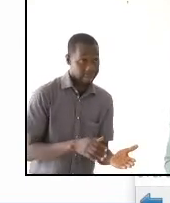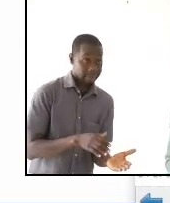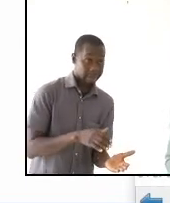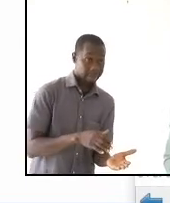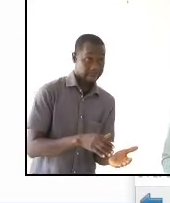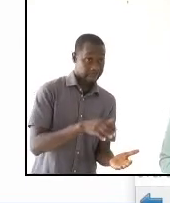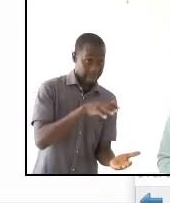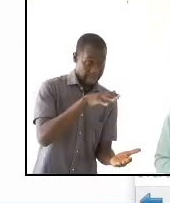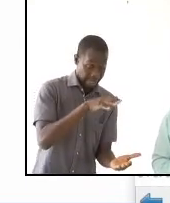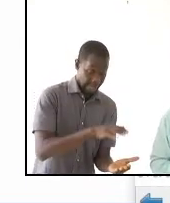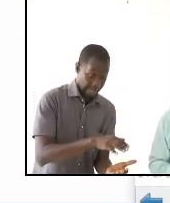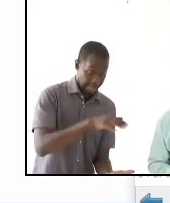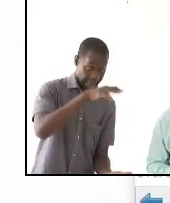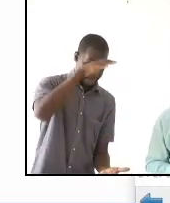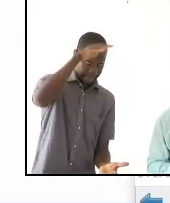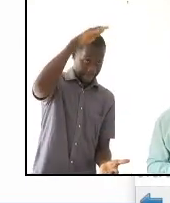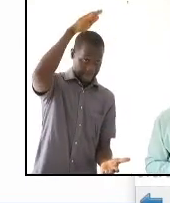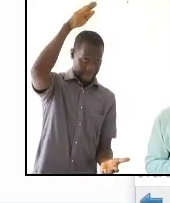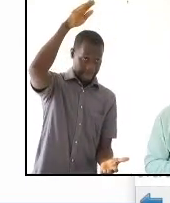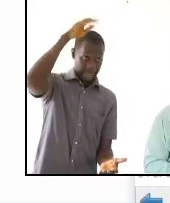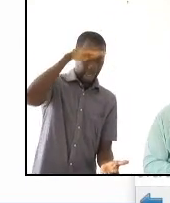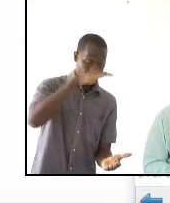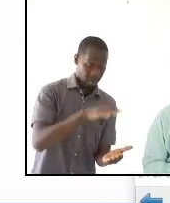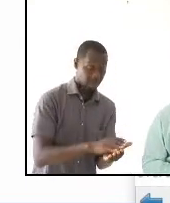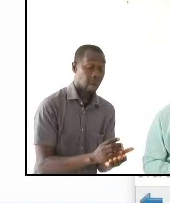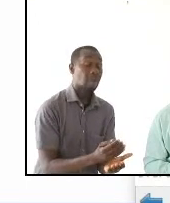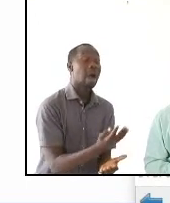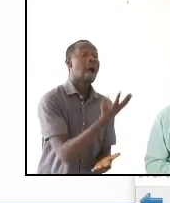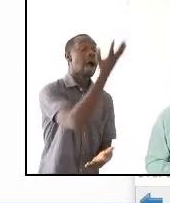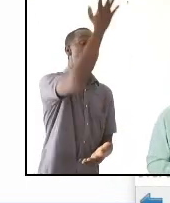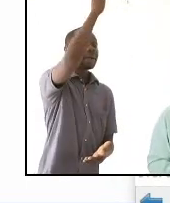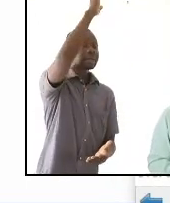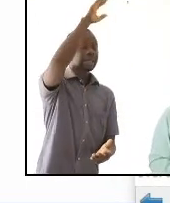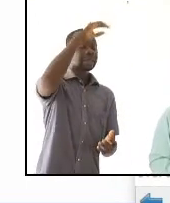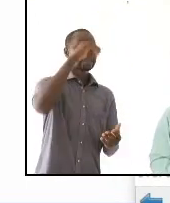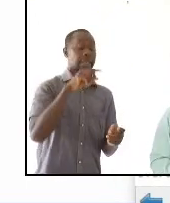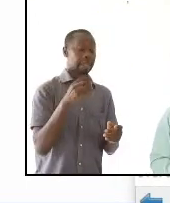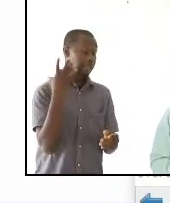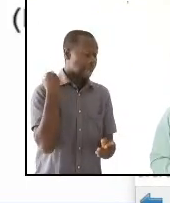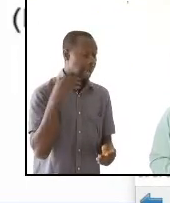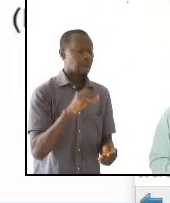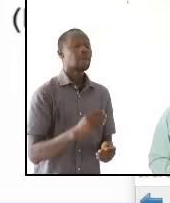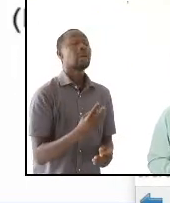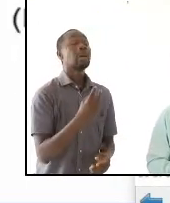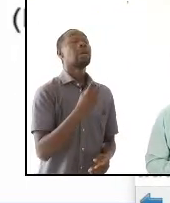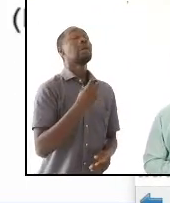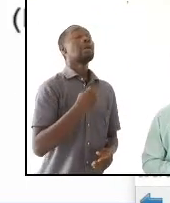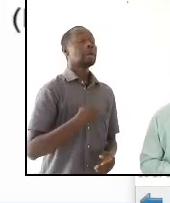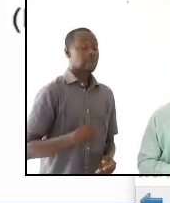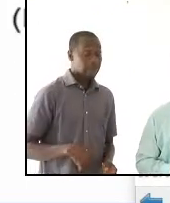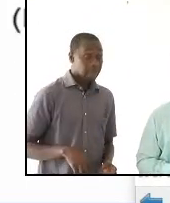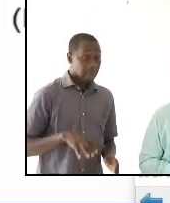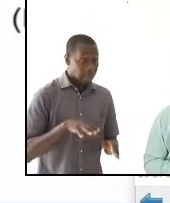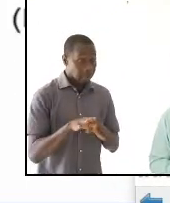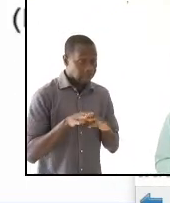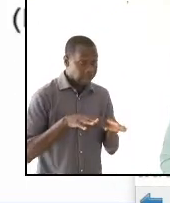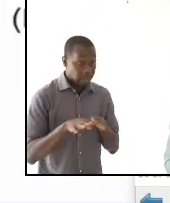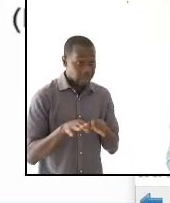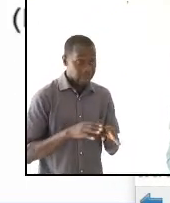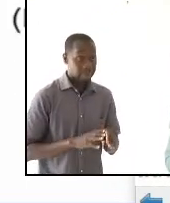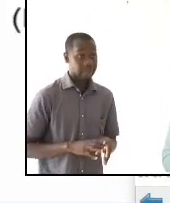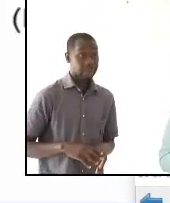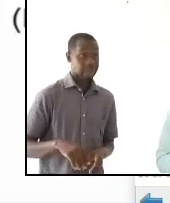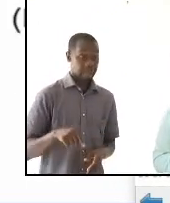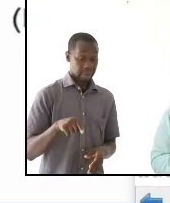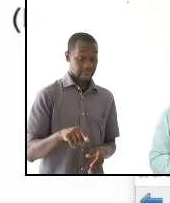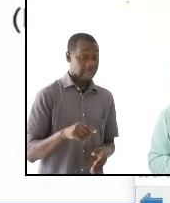have increased the air pressure, so air is pumped outside the body. This is how we breathe. How do we demonstrate